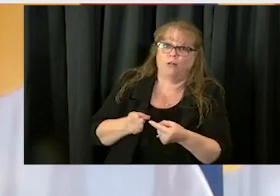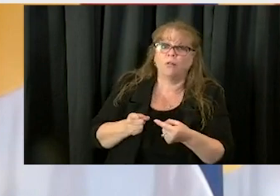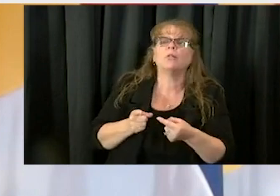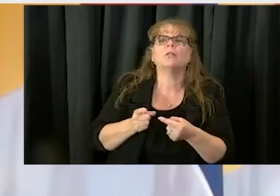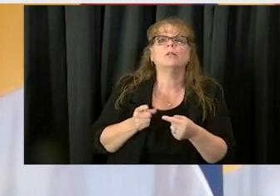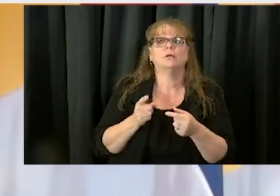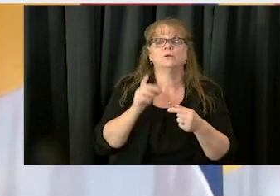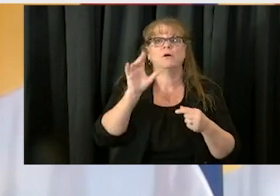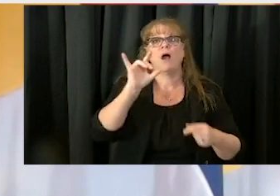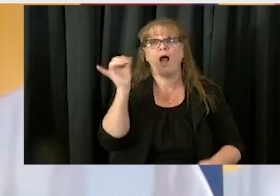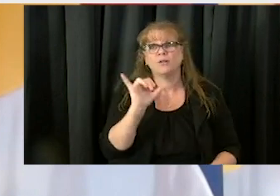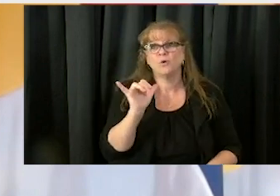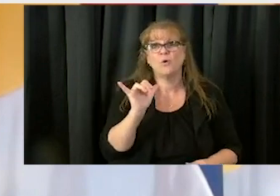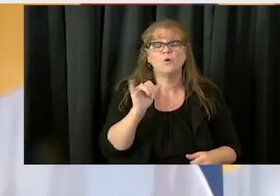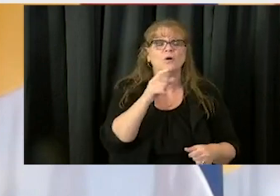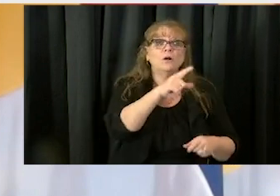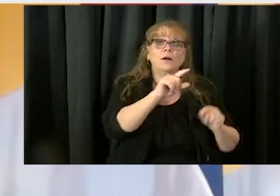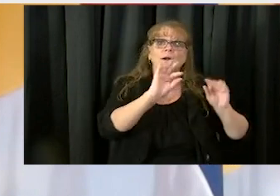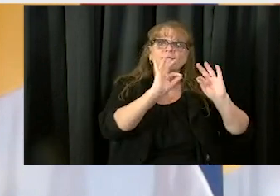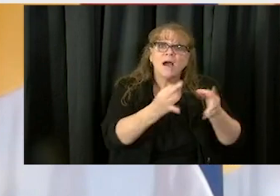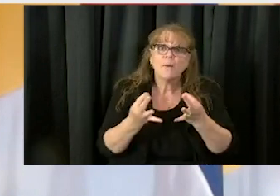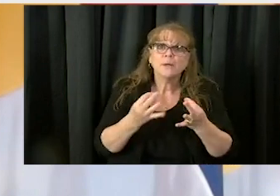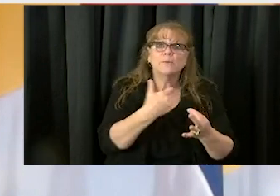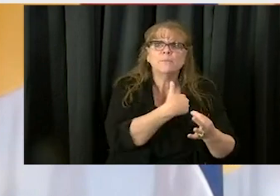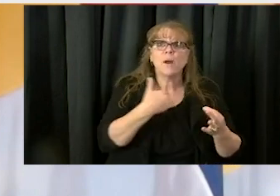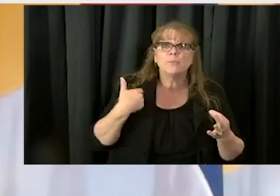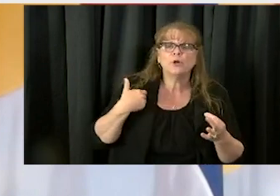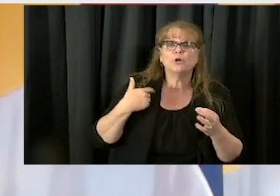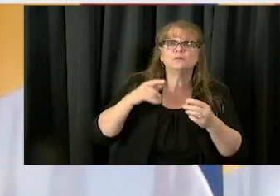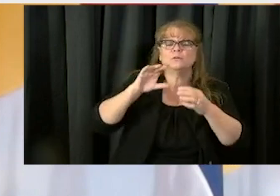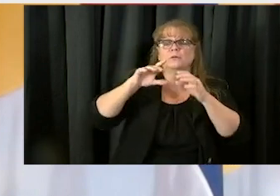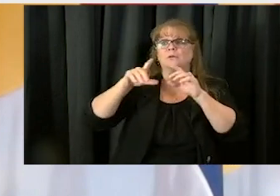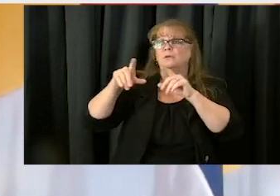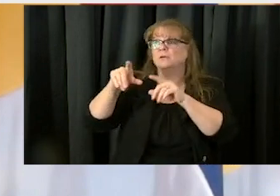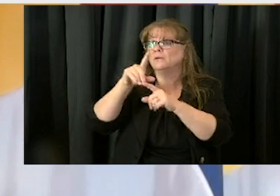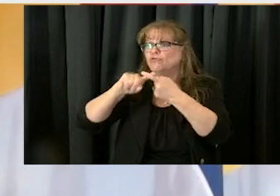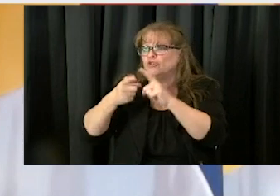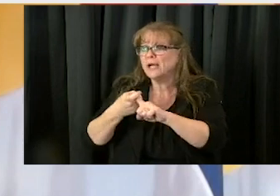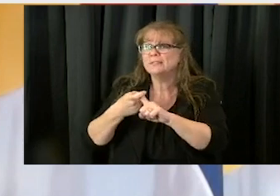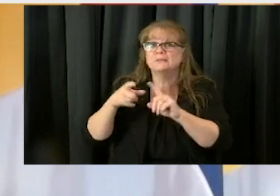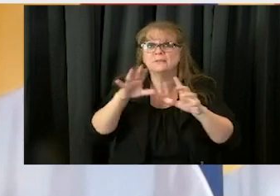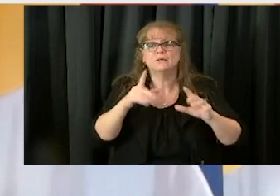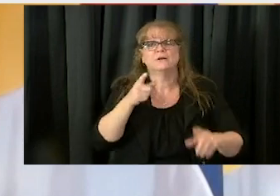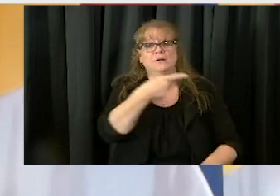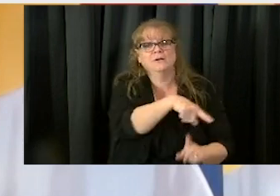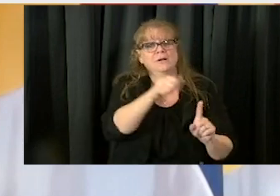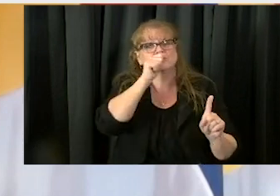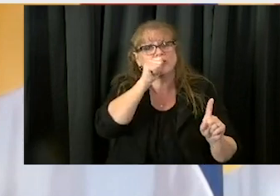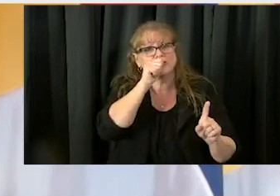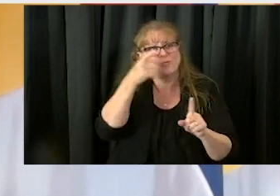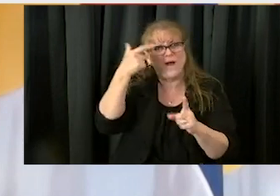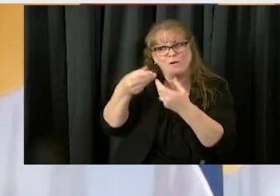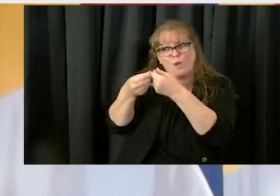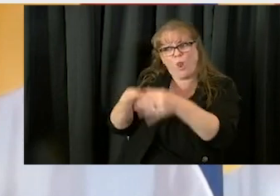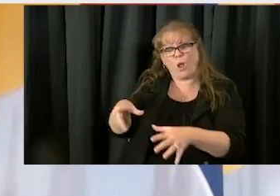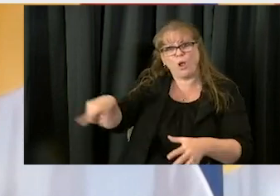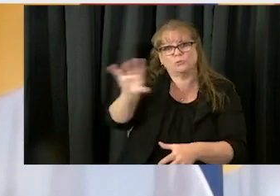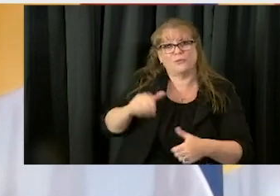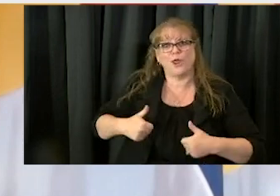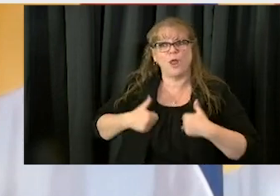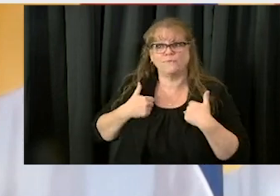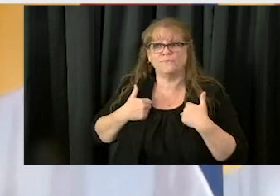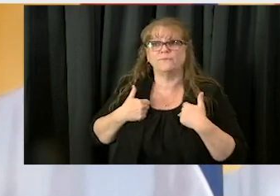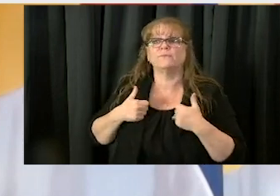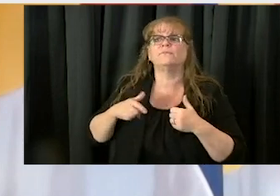about economics. It's about people who've lost jobs or hours because of the pandemic. And it's about social emotional loss